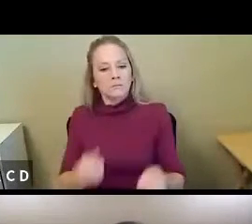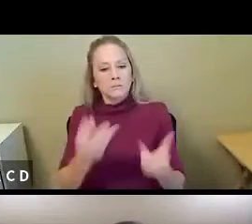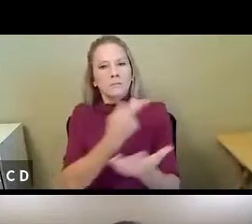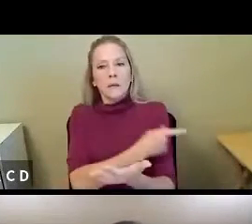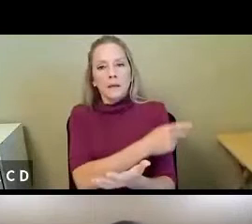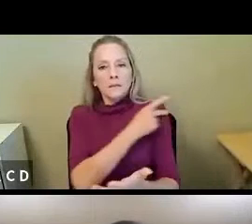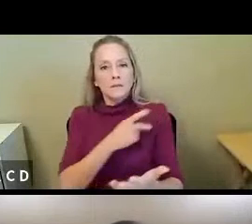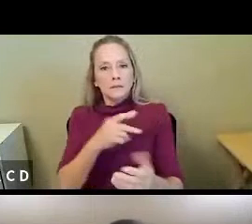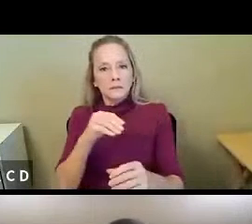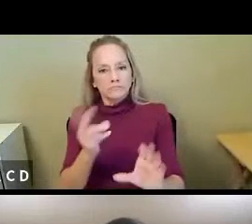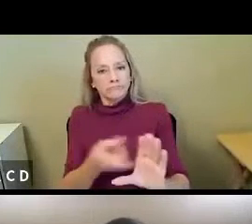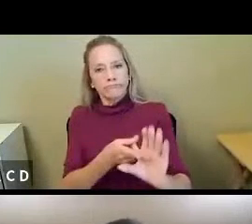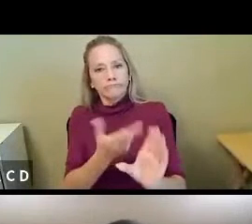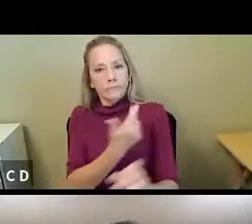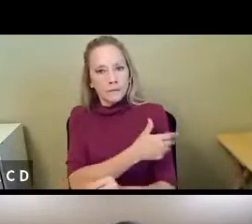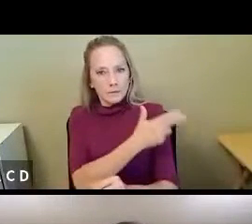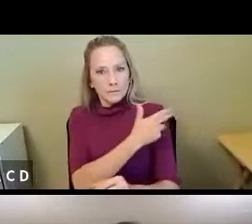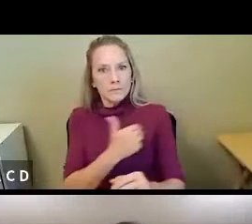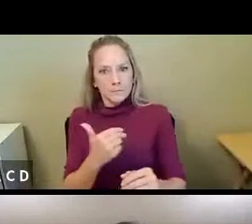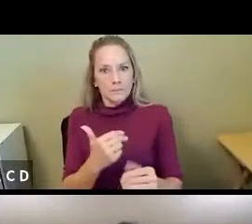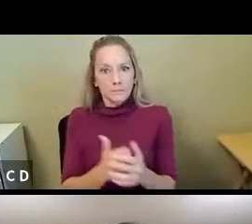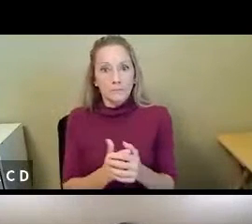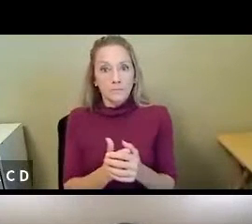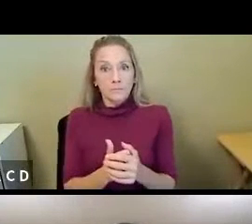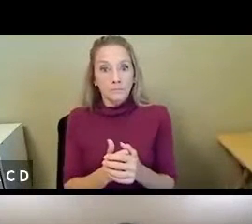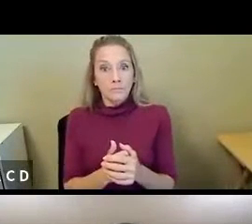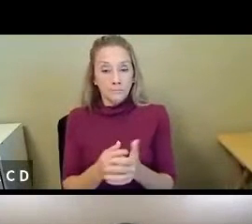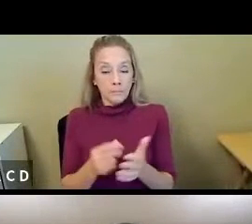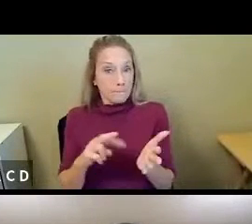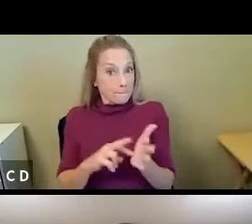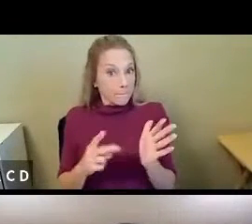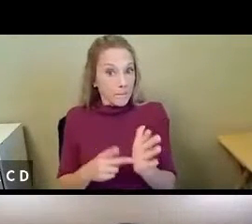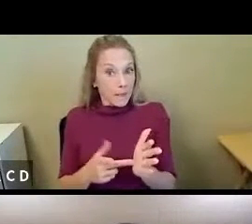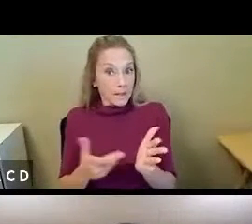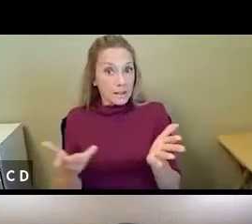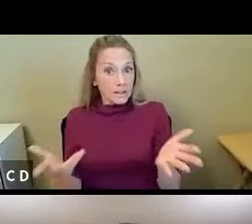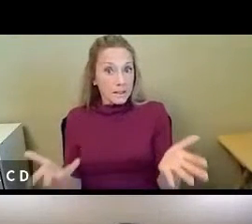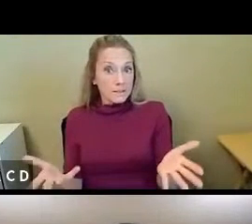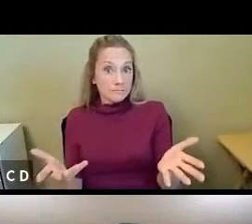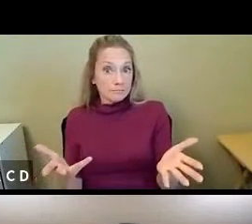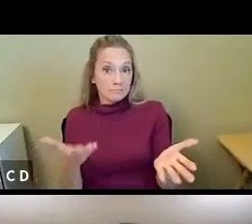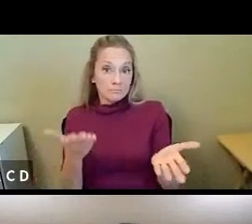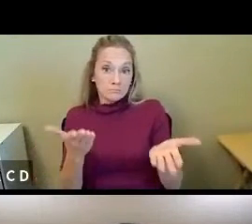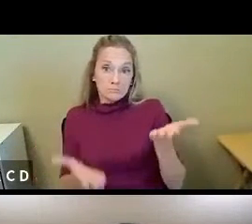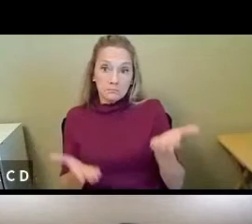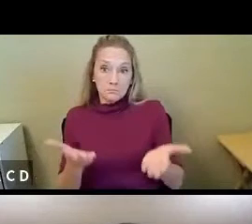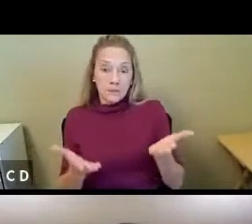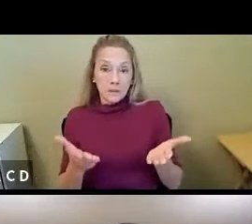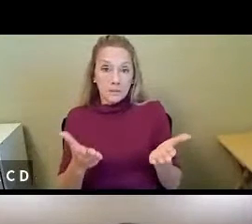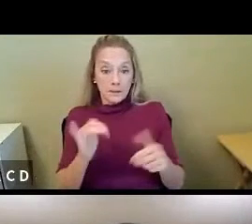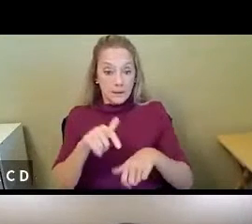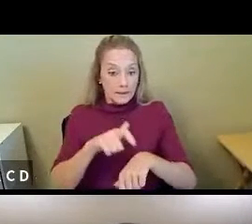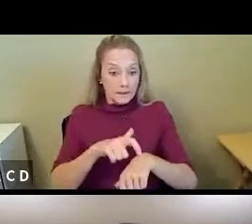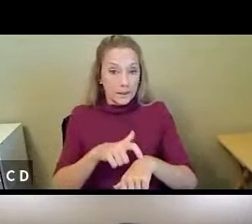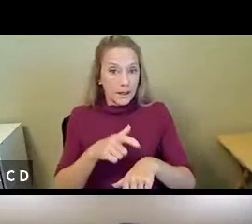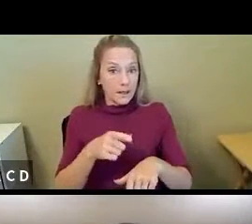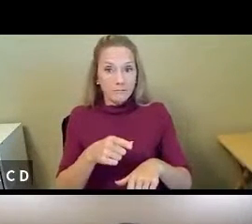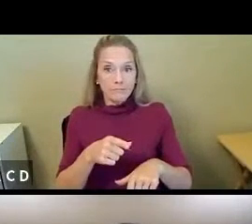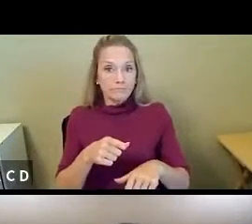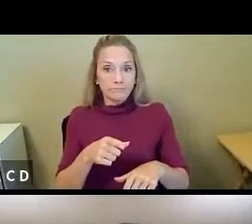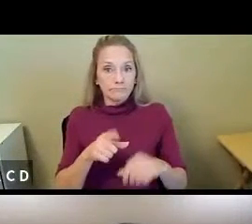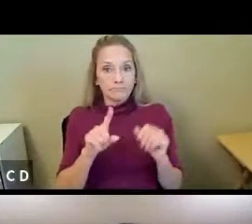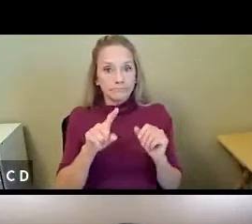in the hospital. And that would imply that it means that they may not be able at that point to provide all